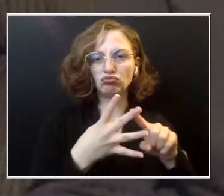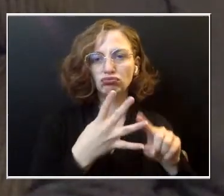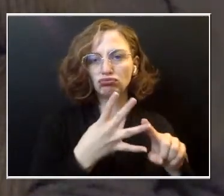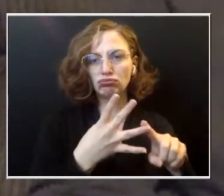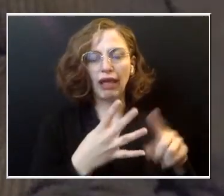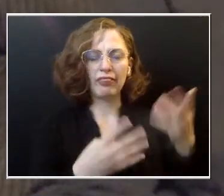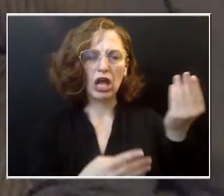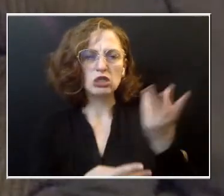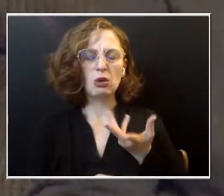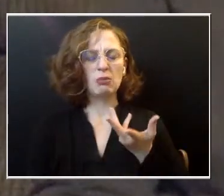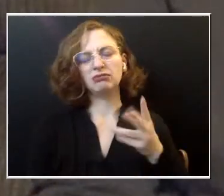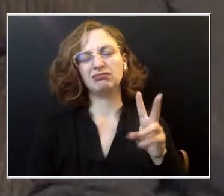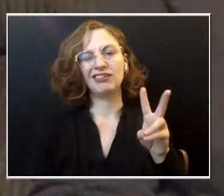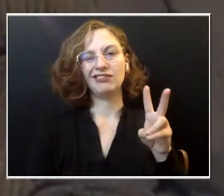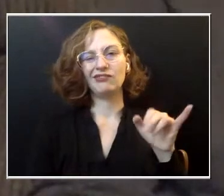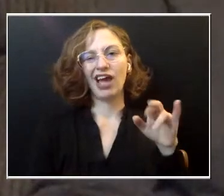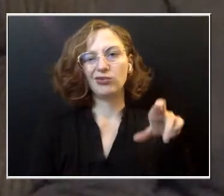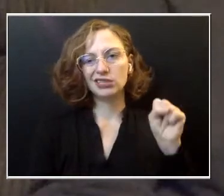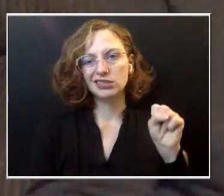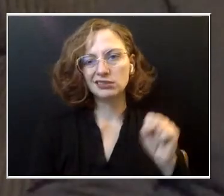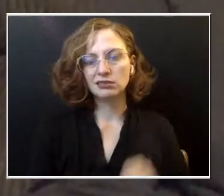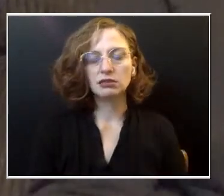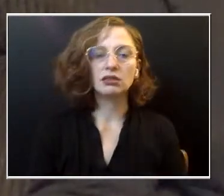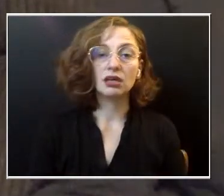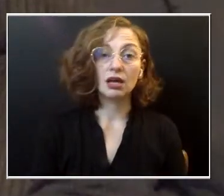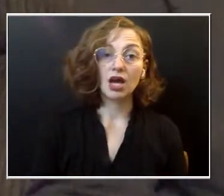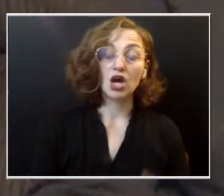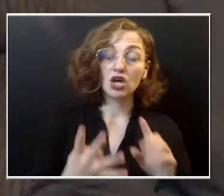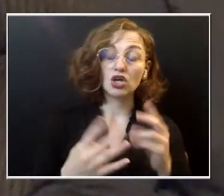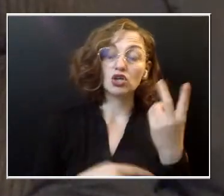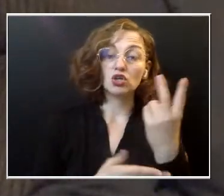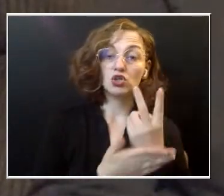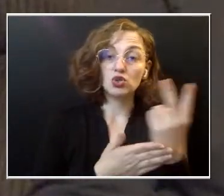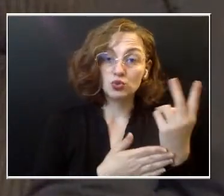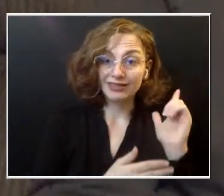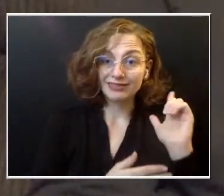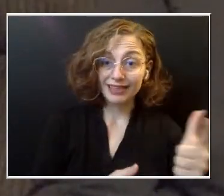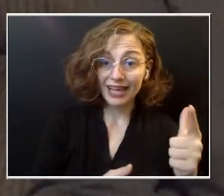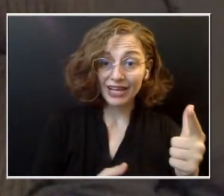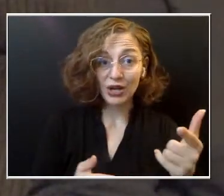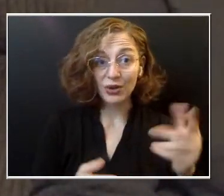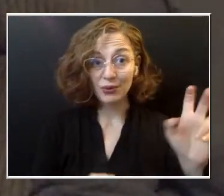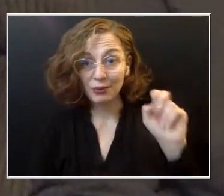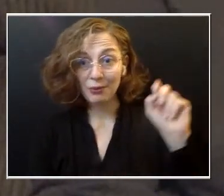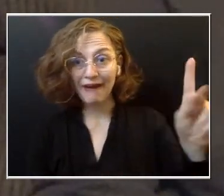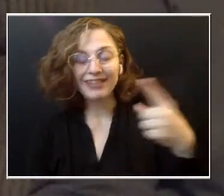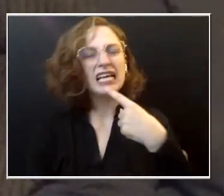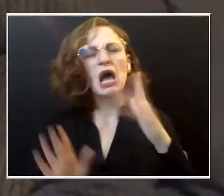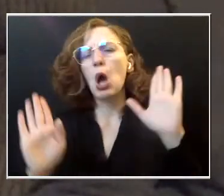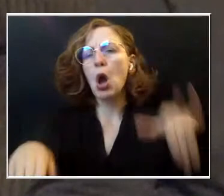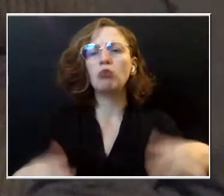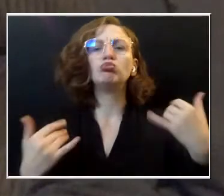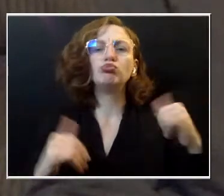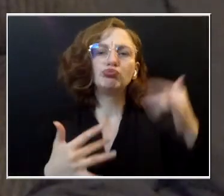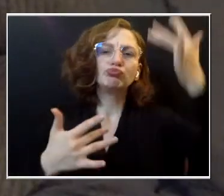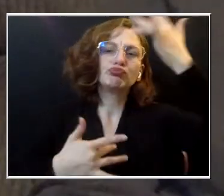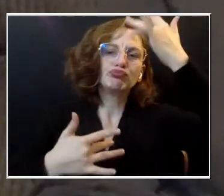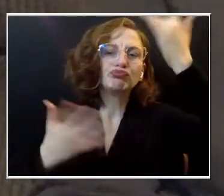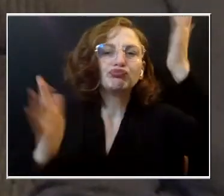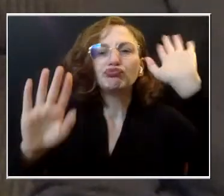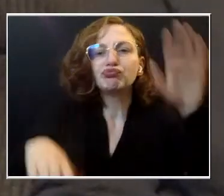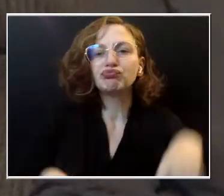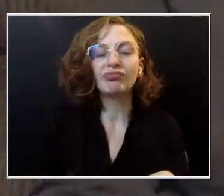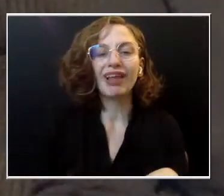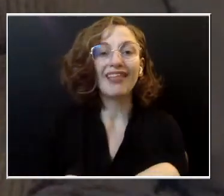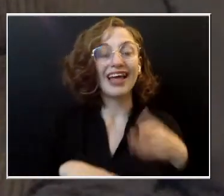2 weeks later, and they said it was the same thing. And then after Easter, I took him to the emergency room because